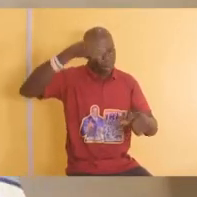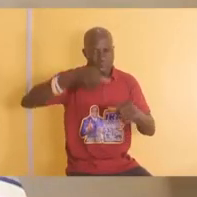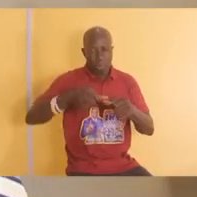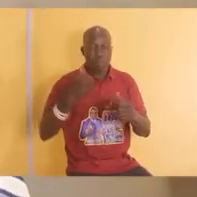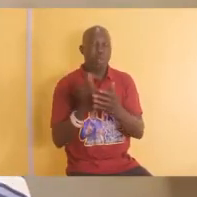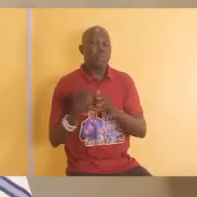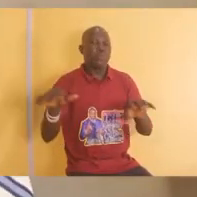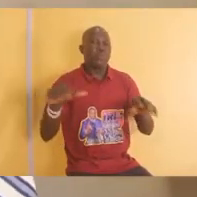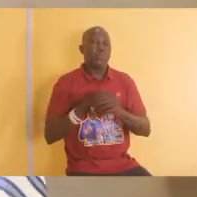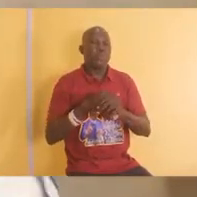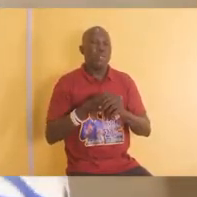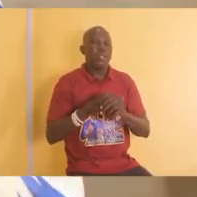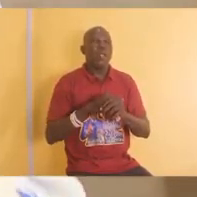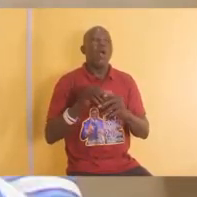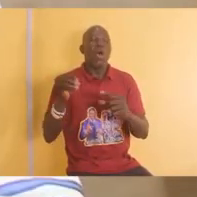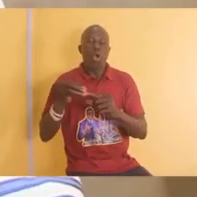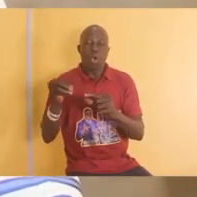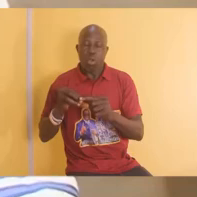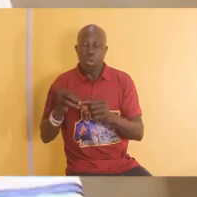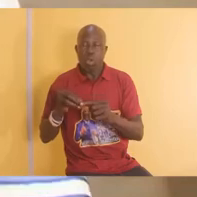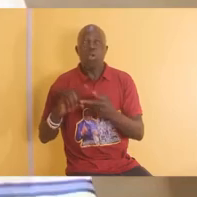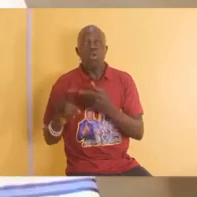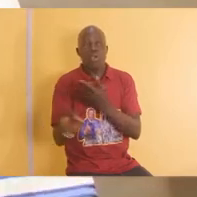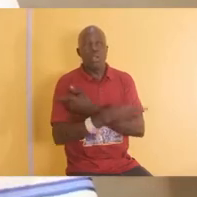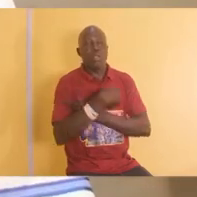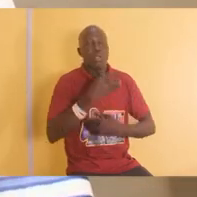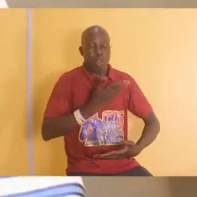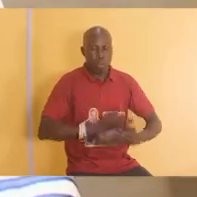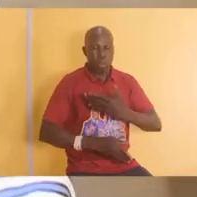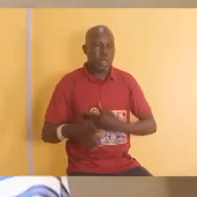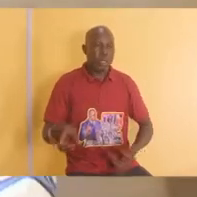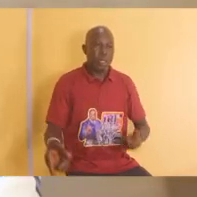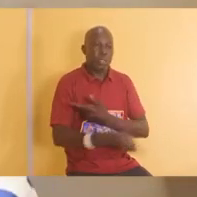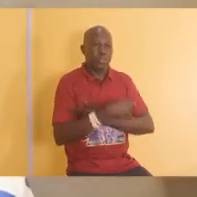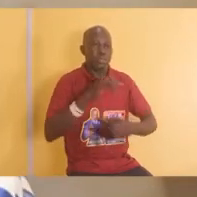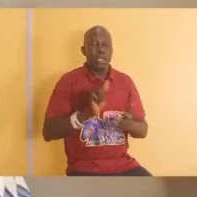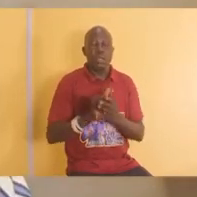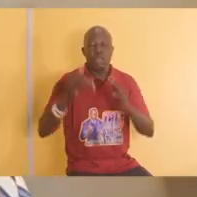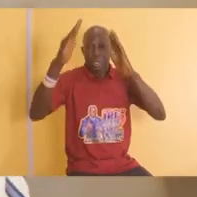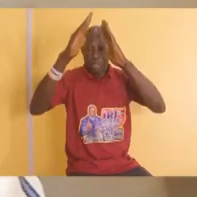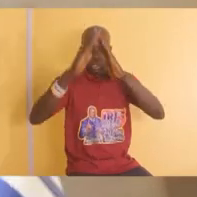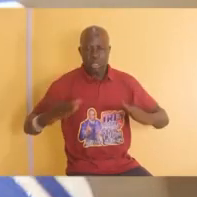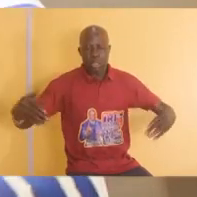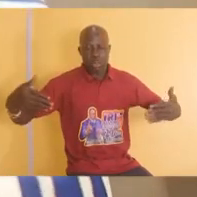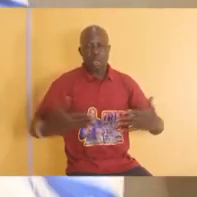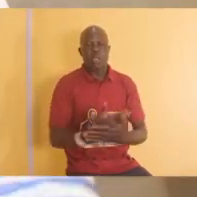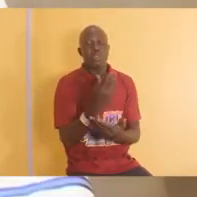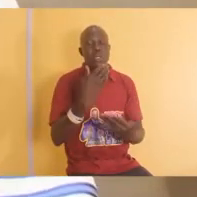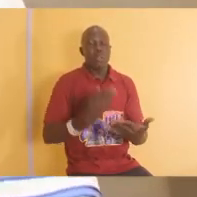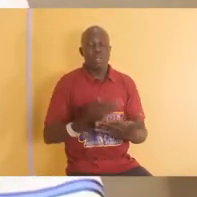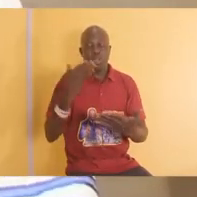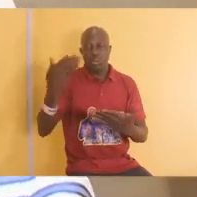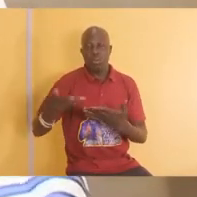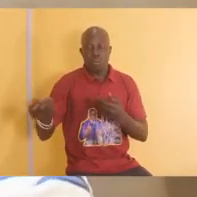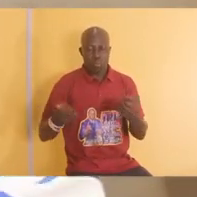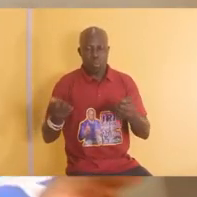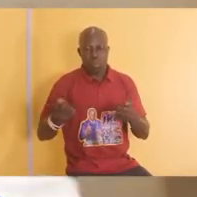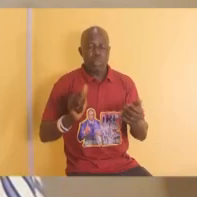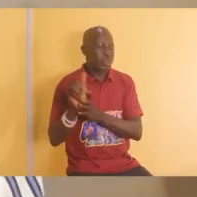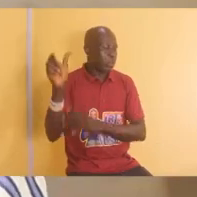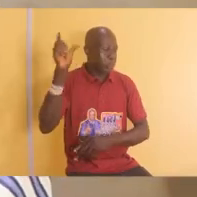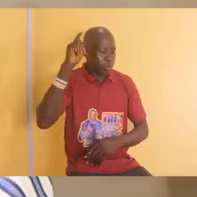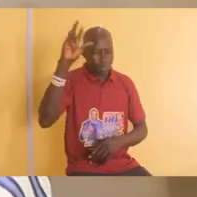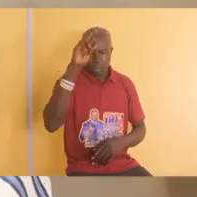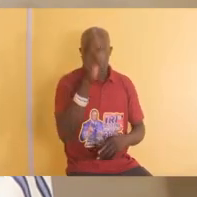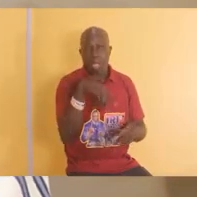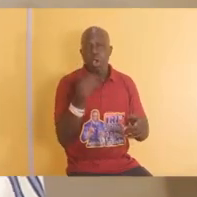You are doing wedding anniversary. And you tell say ti ojo obi lori. Your birthday today. You tell call it tuntun. You that move to new house. You buy new car. Egba mi sa. This